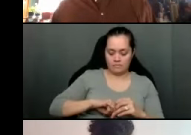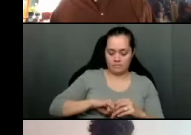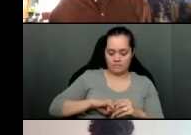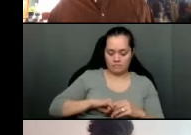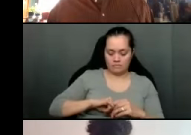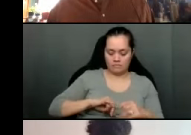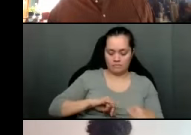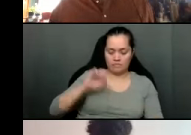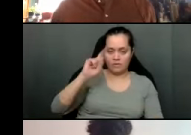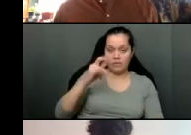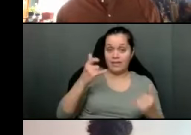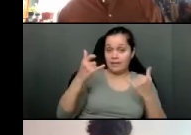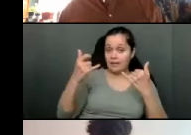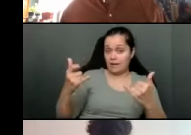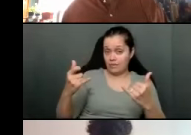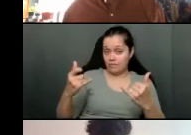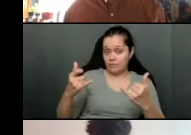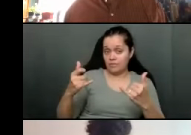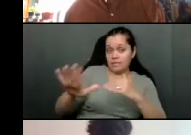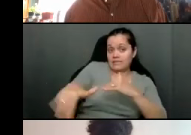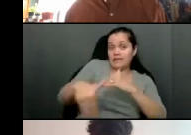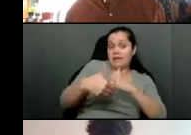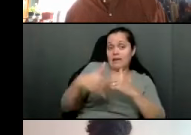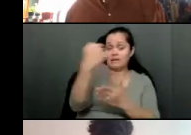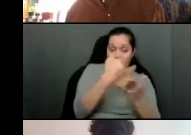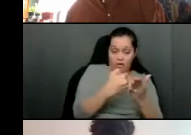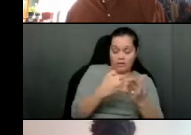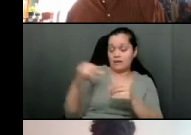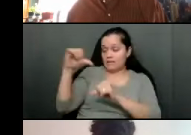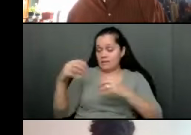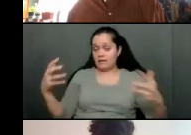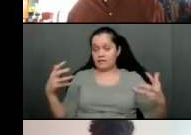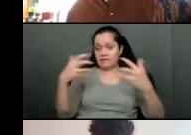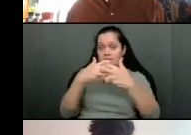All right, now let's put the art and science together